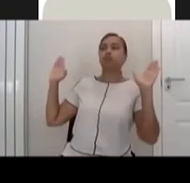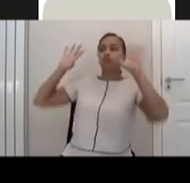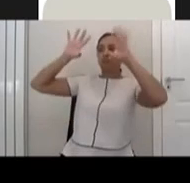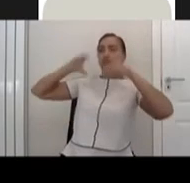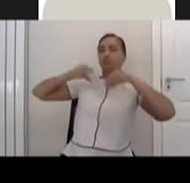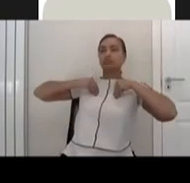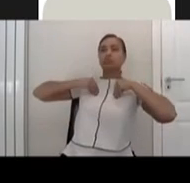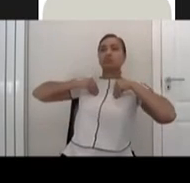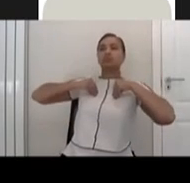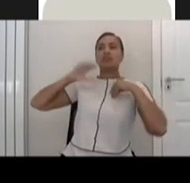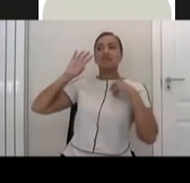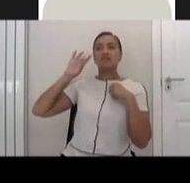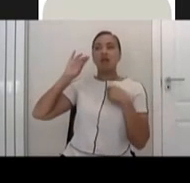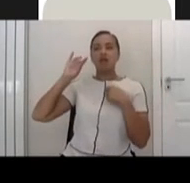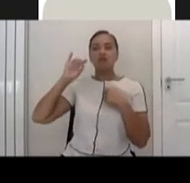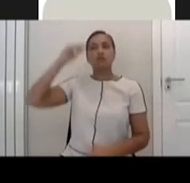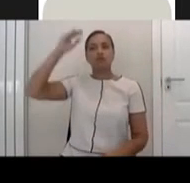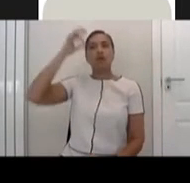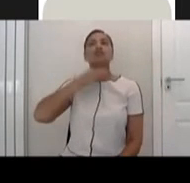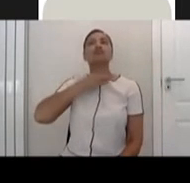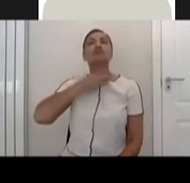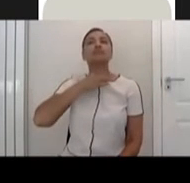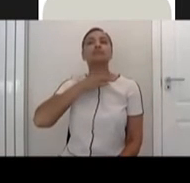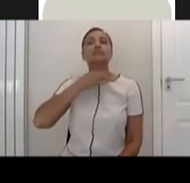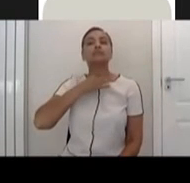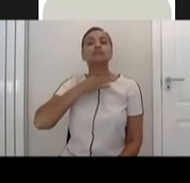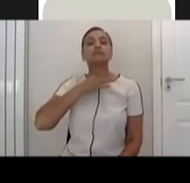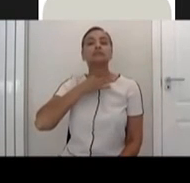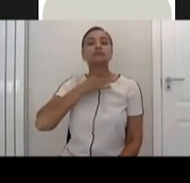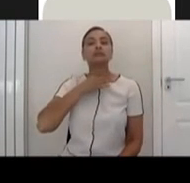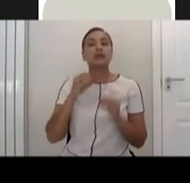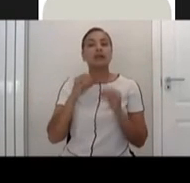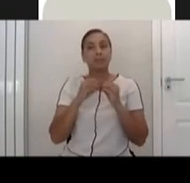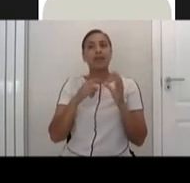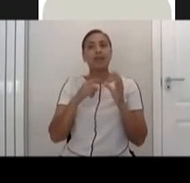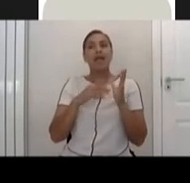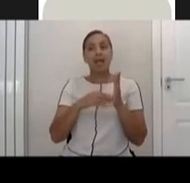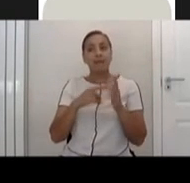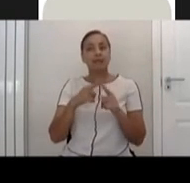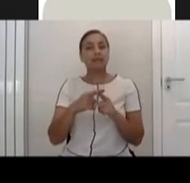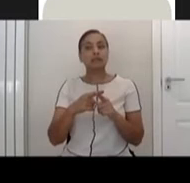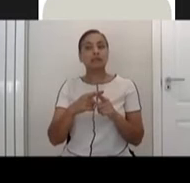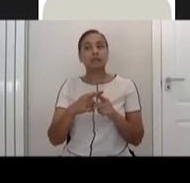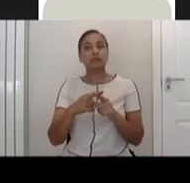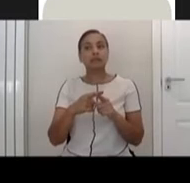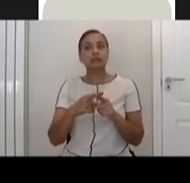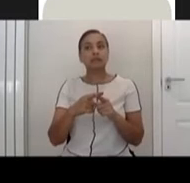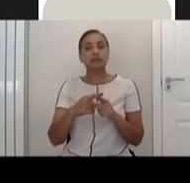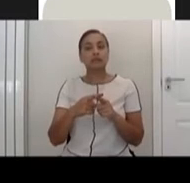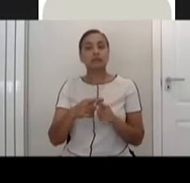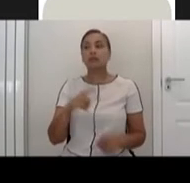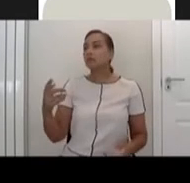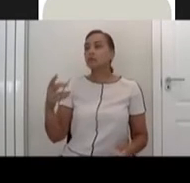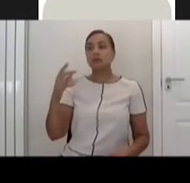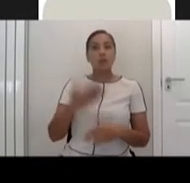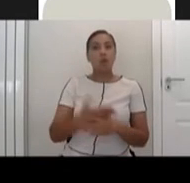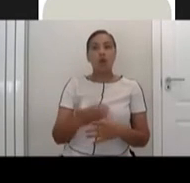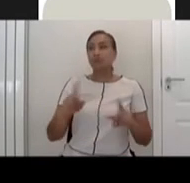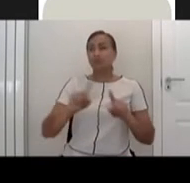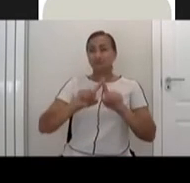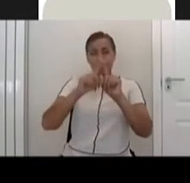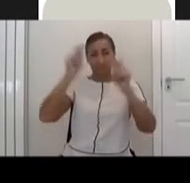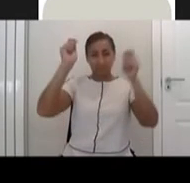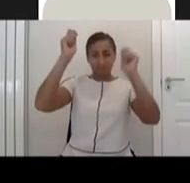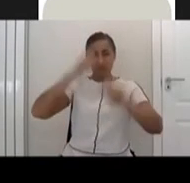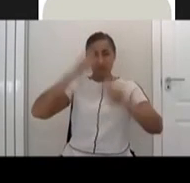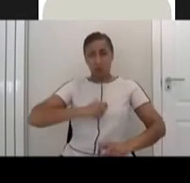be more proportionately BAME background. But these are the people who are working in our transport systems, these people who